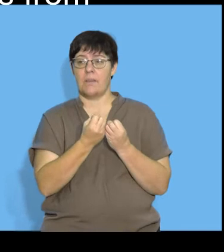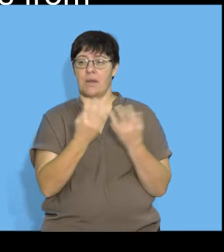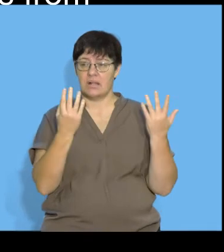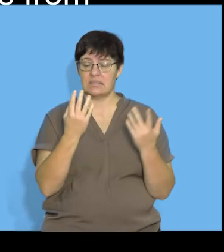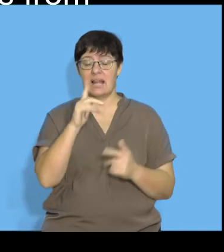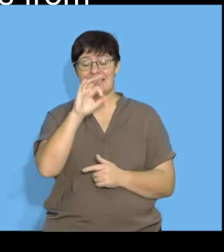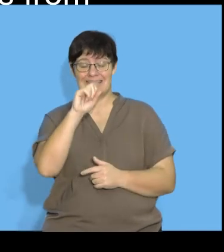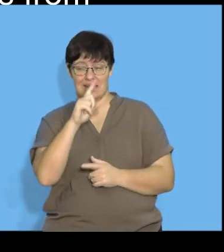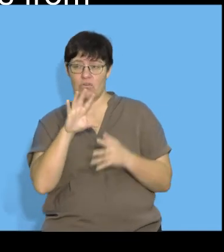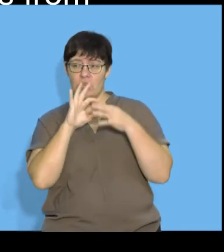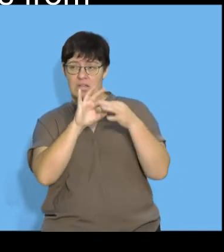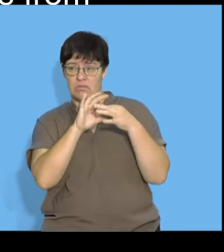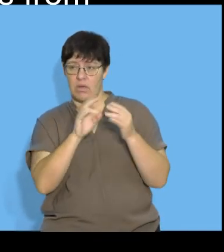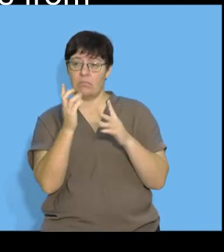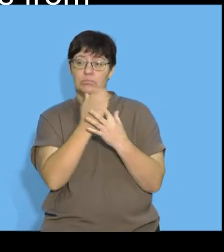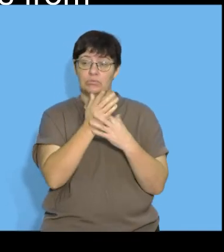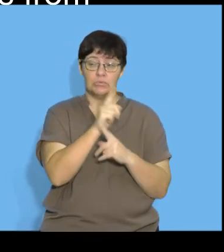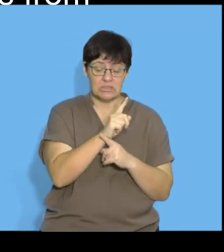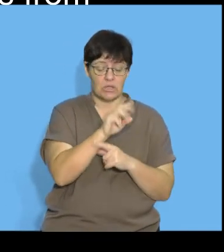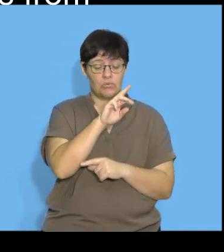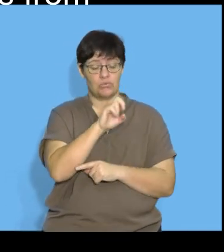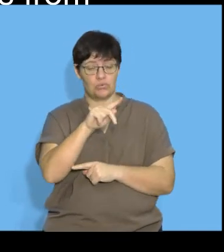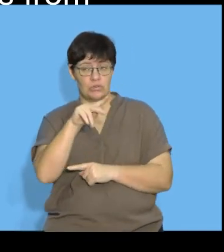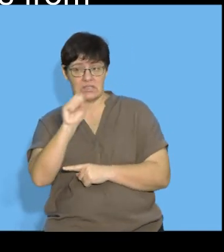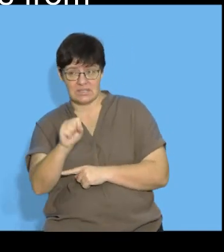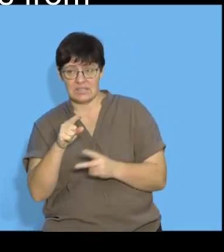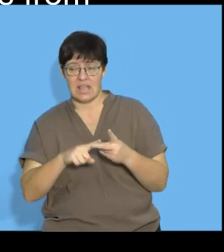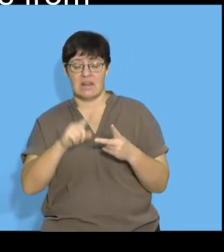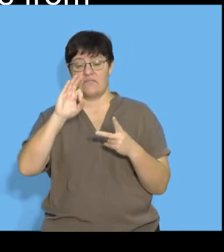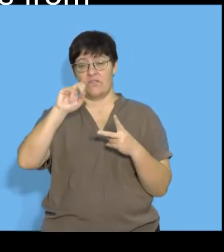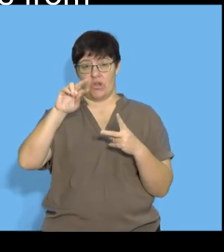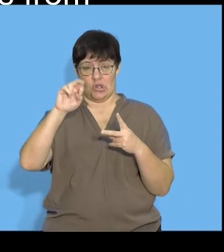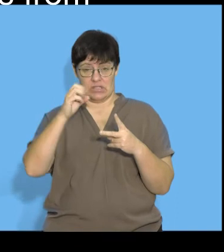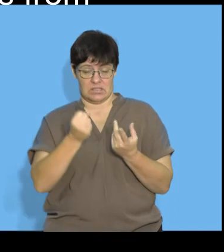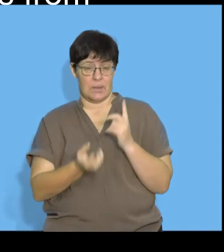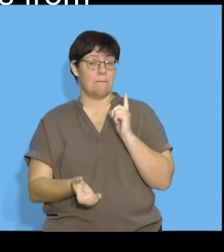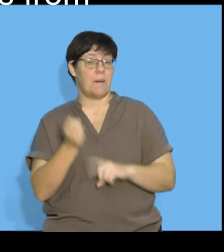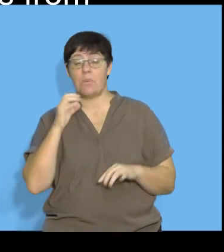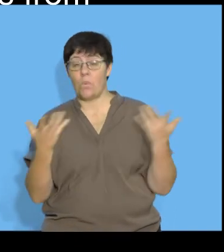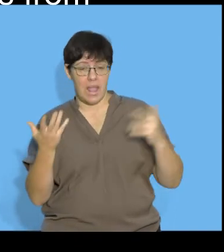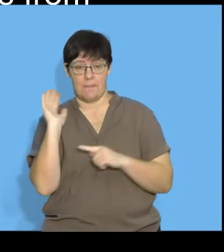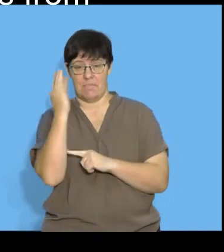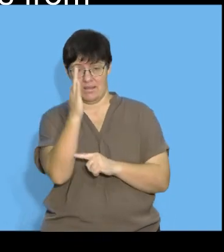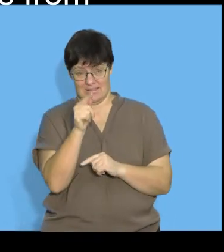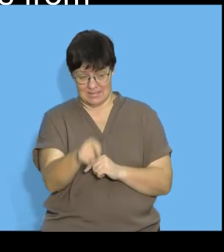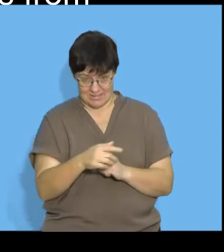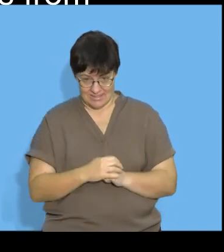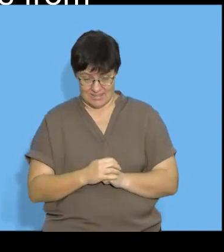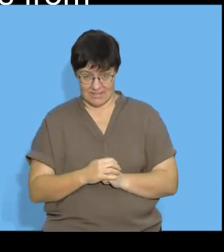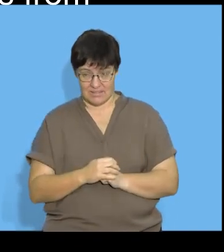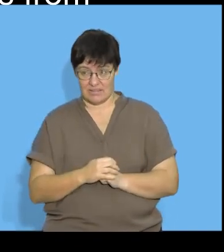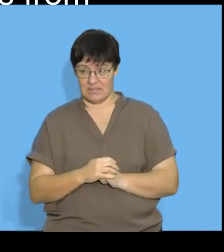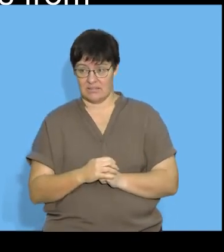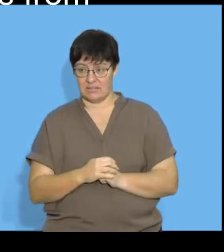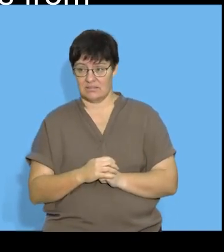hyphae and roots. So we know it's a fungus, right, and we find it in the roots of plants. The hyphae, those